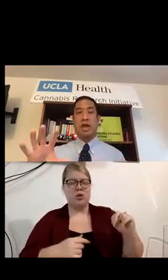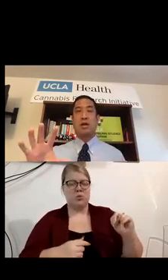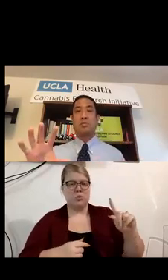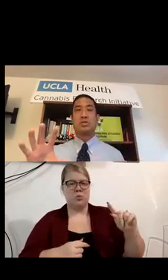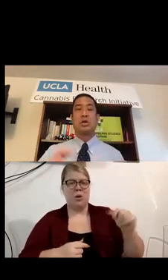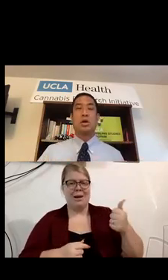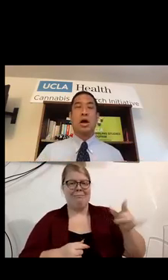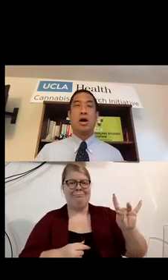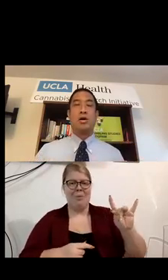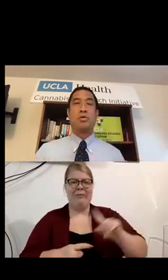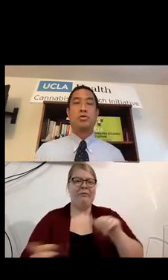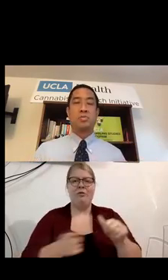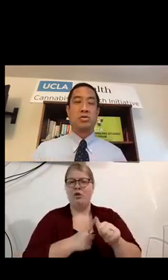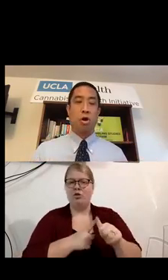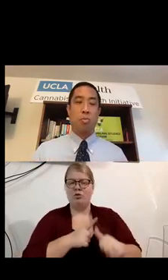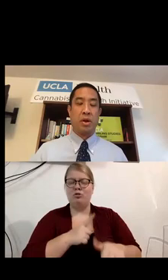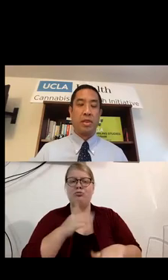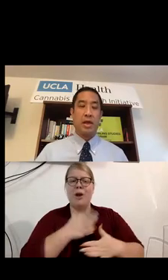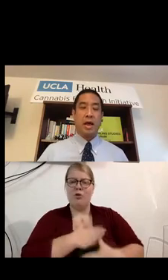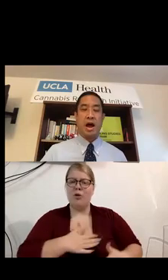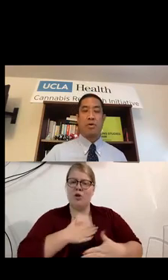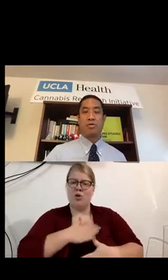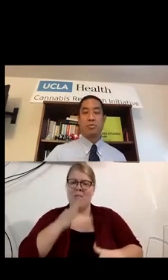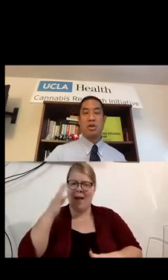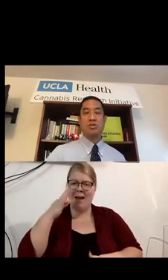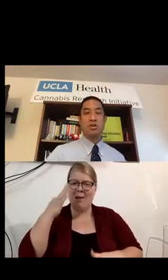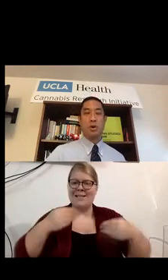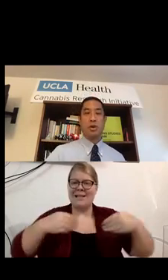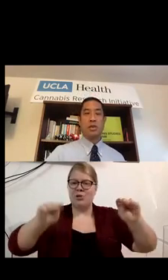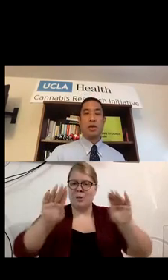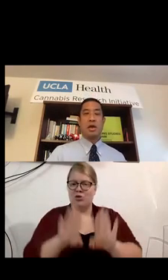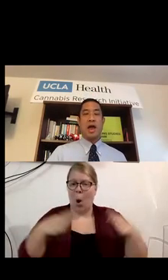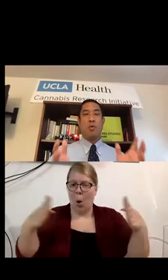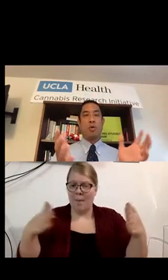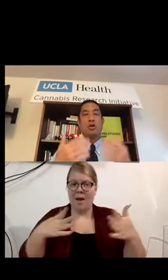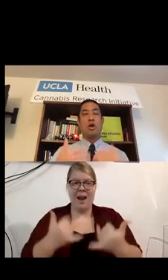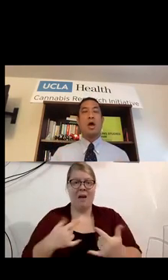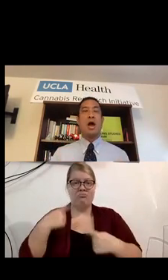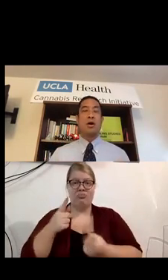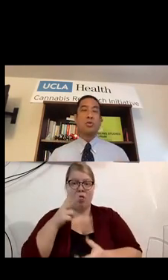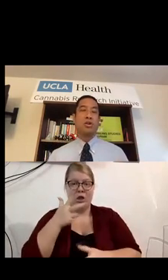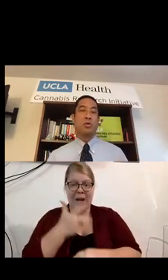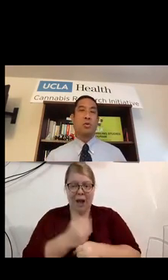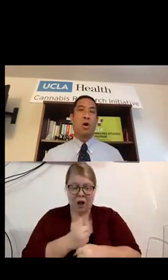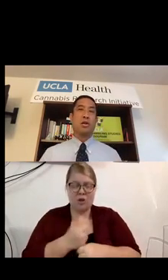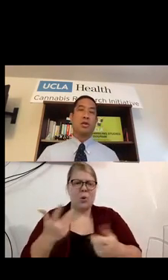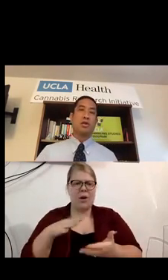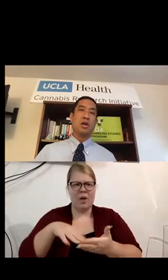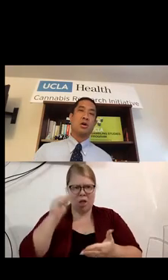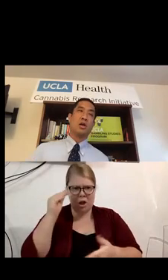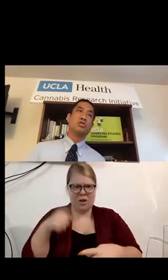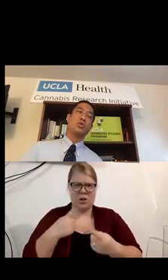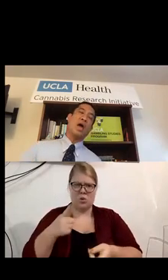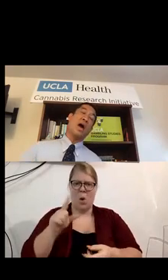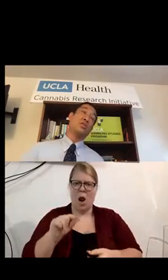recreational cannabis dispensary opened. And now we're 3 years into it. And what do we know now in 2021,